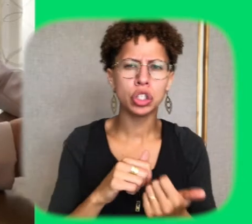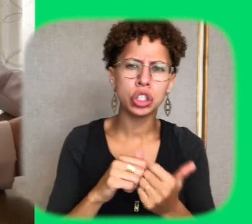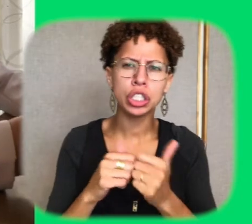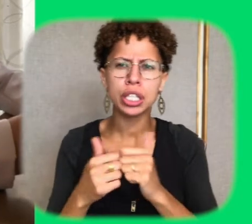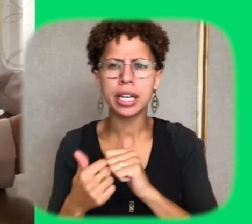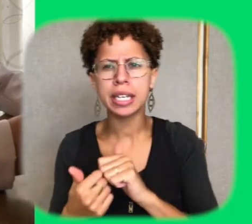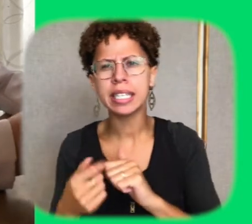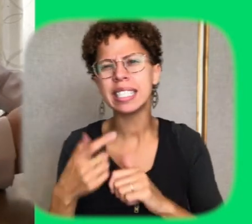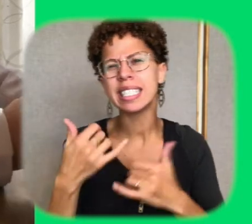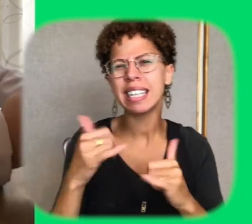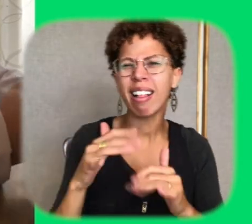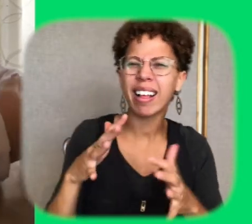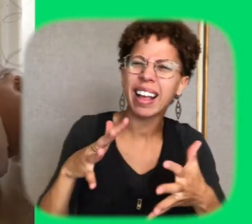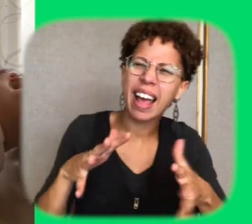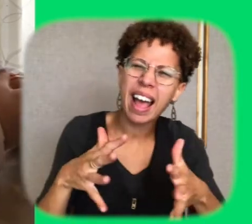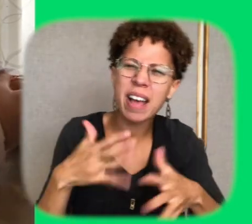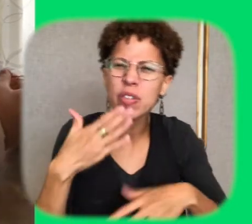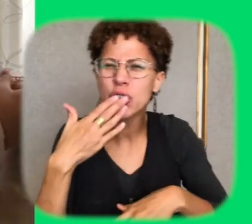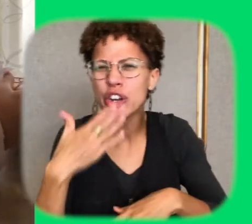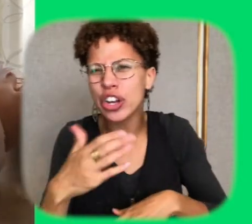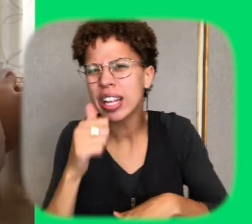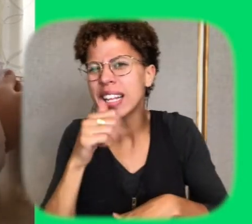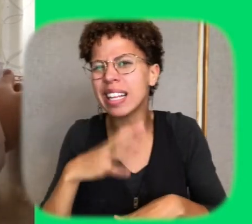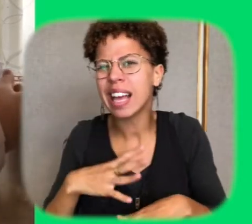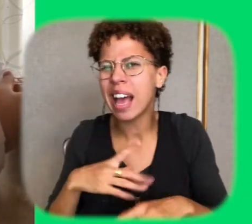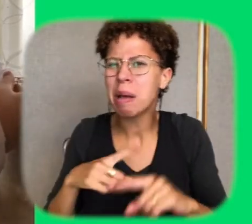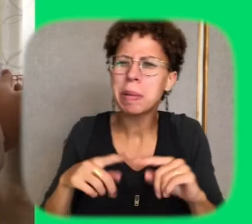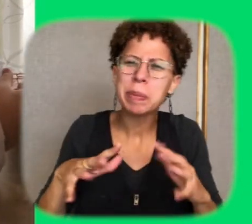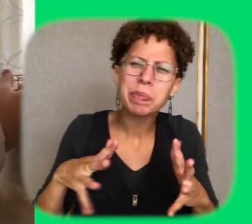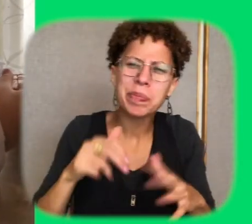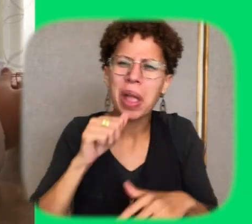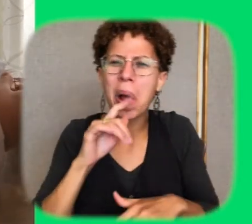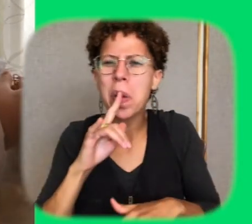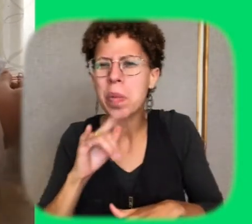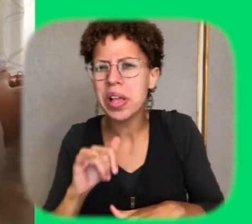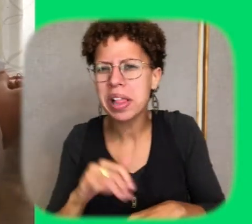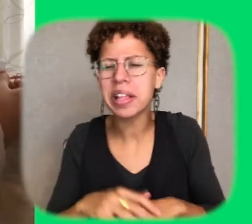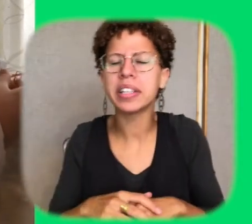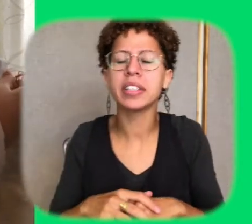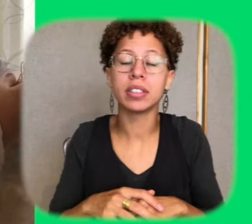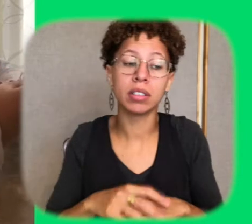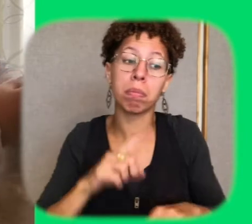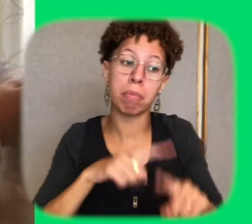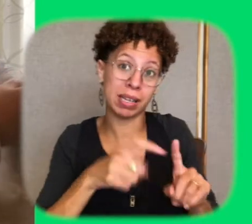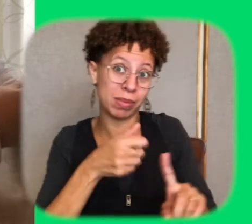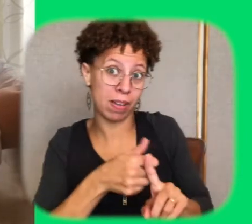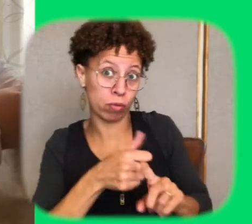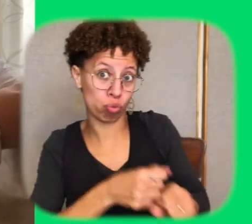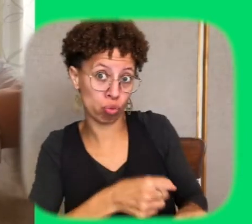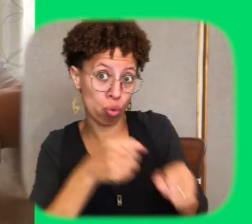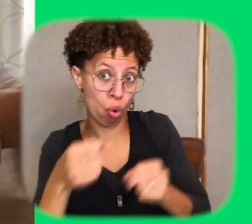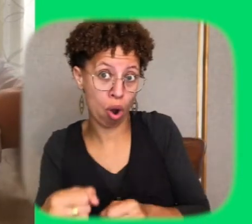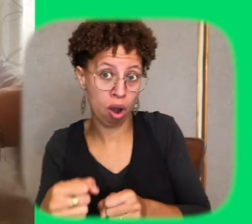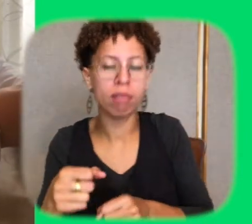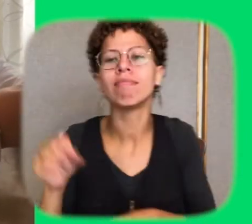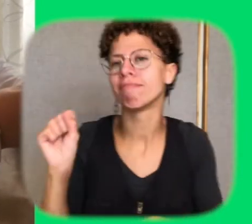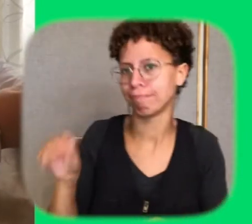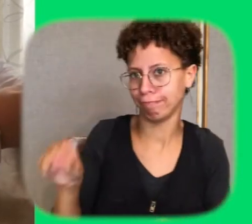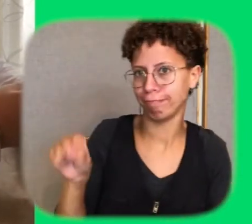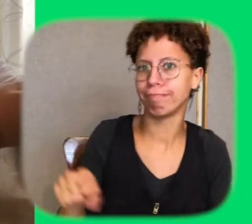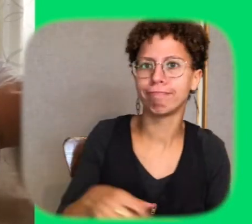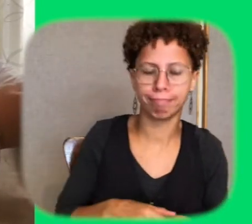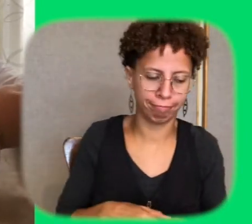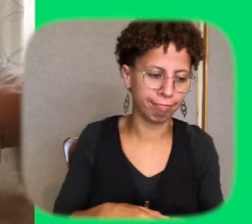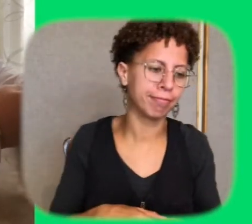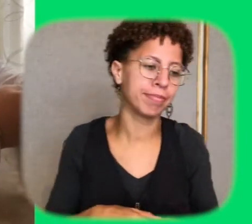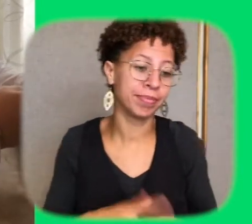really. Oh, okay. But he's very strong? Yeah. Cool. So there's something else here that has